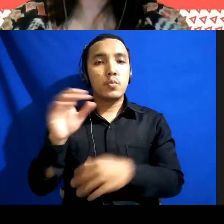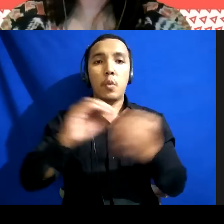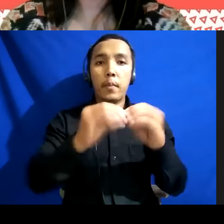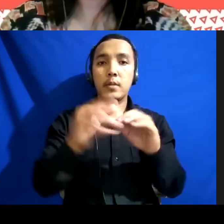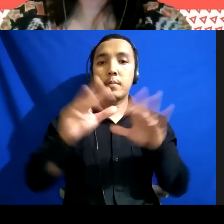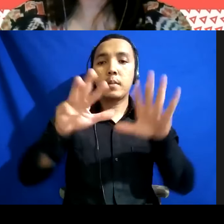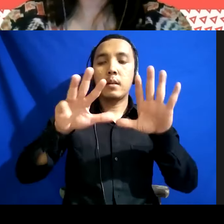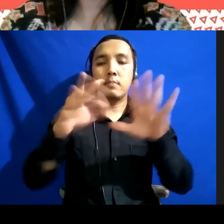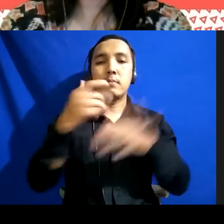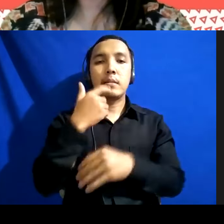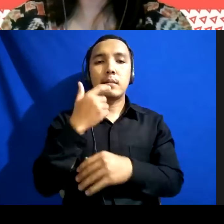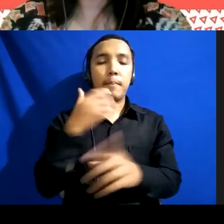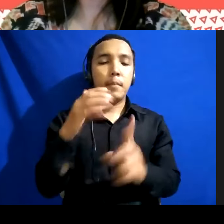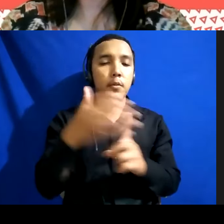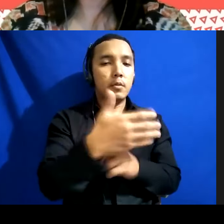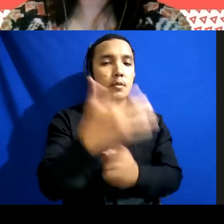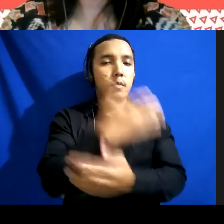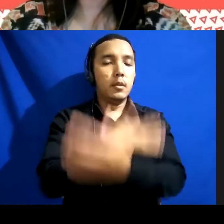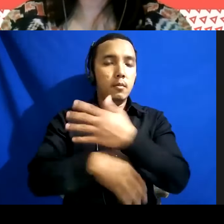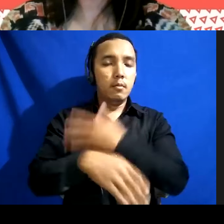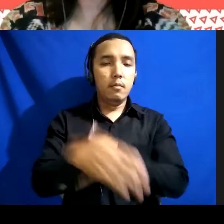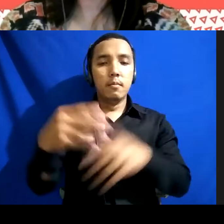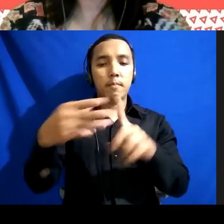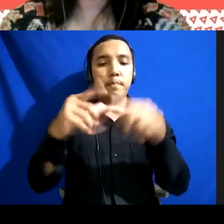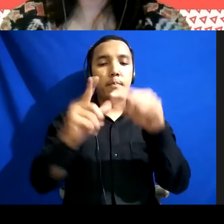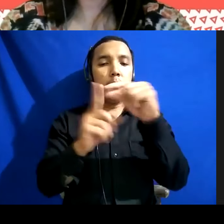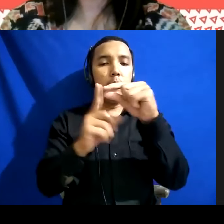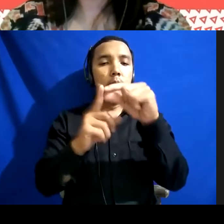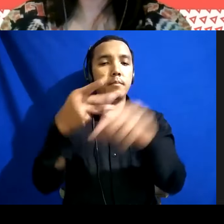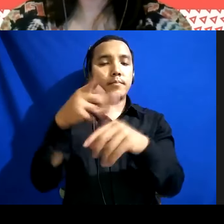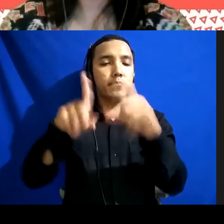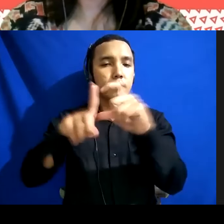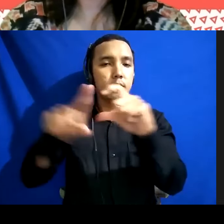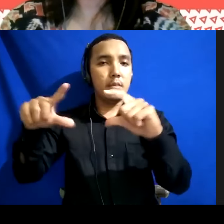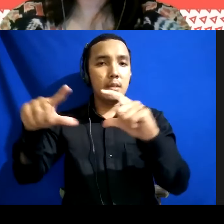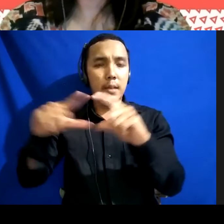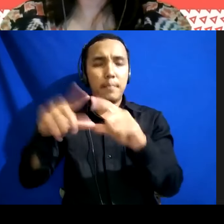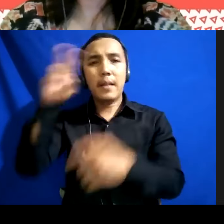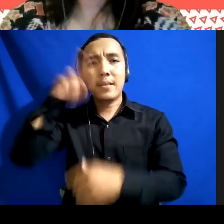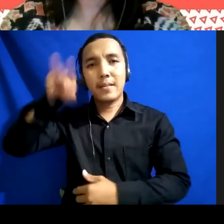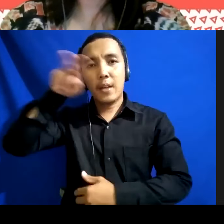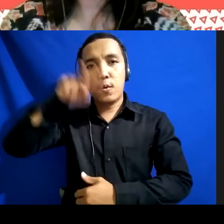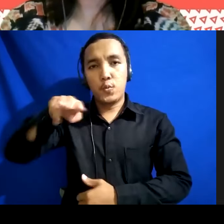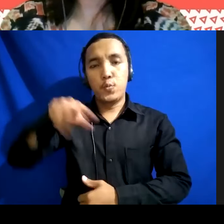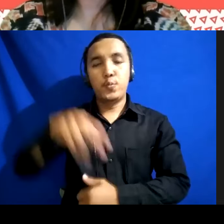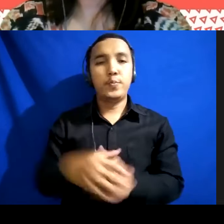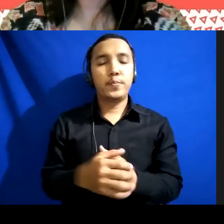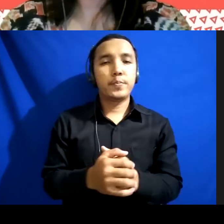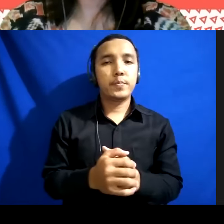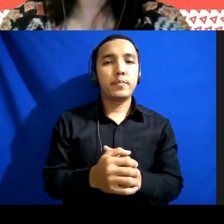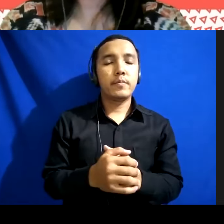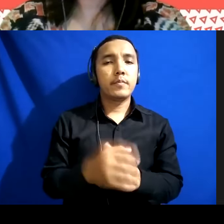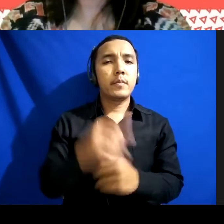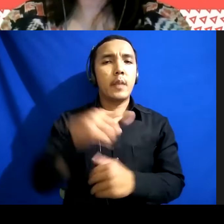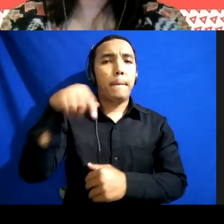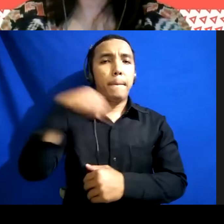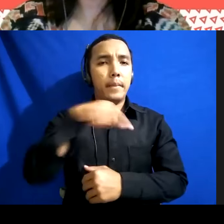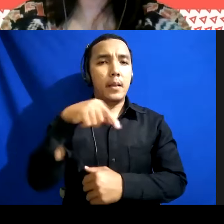Solo. So the Regional Development Agency have monitored the implementation of this regional regulation, and we